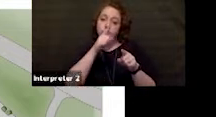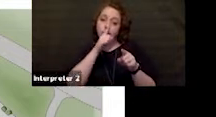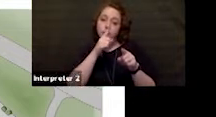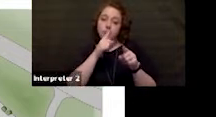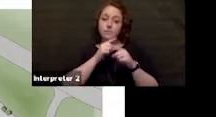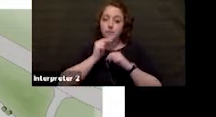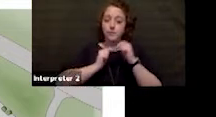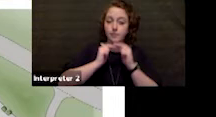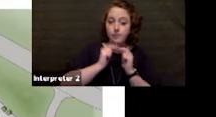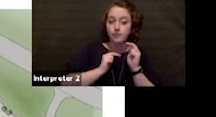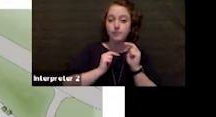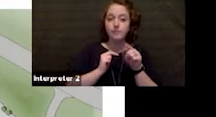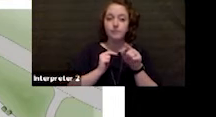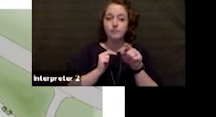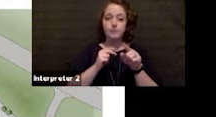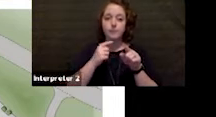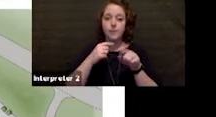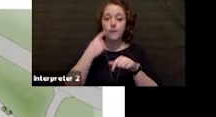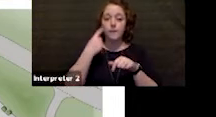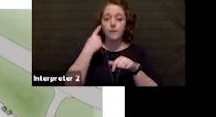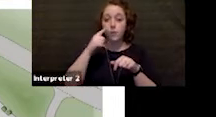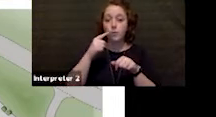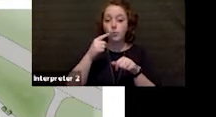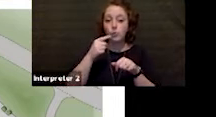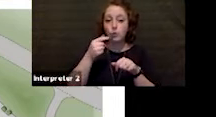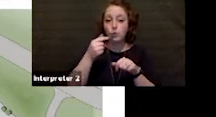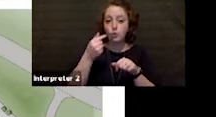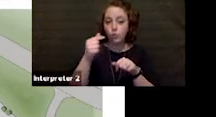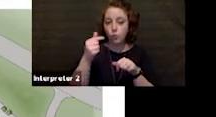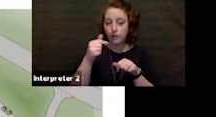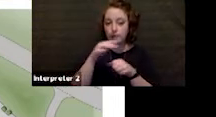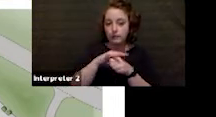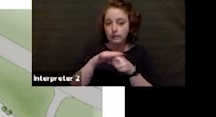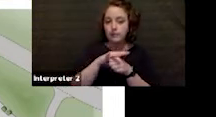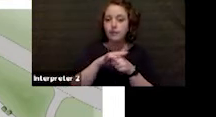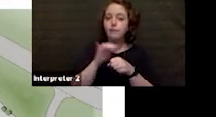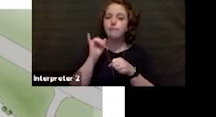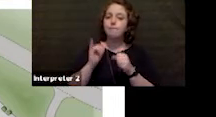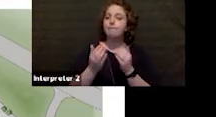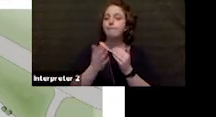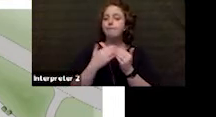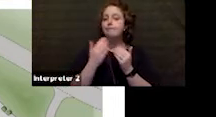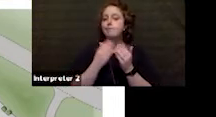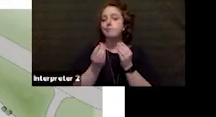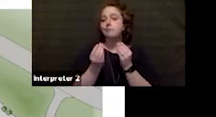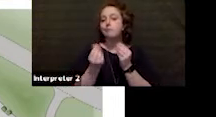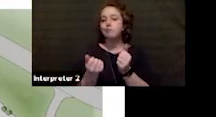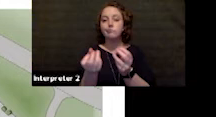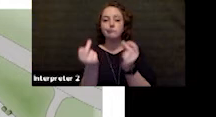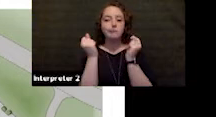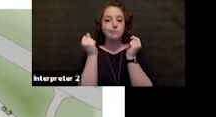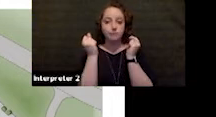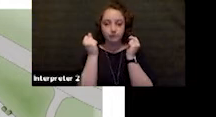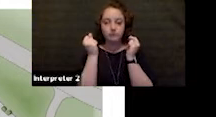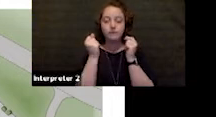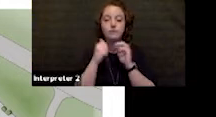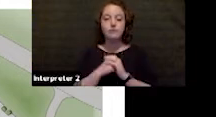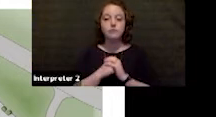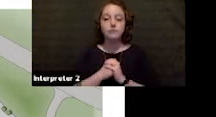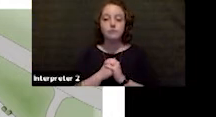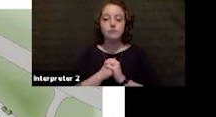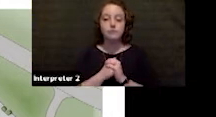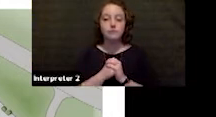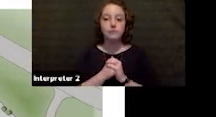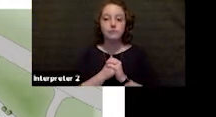on a green site that can create a faster and a smoother construction process. So you see here some images